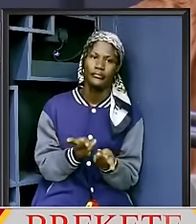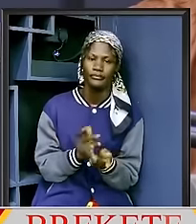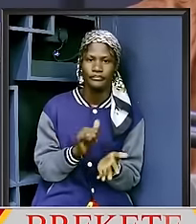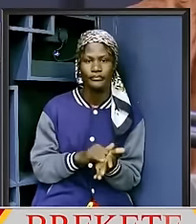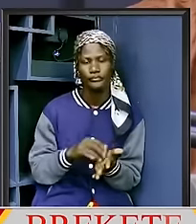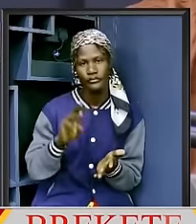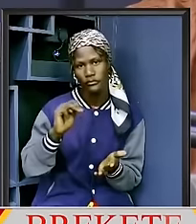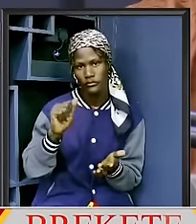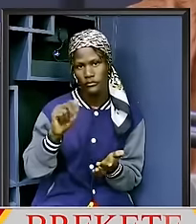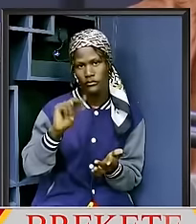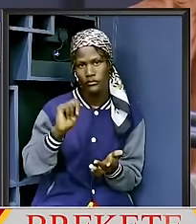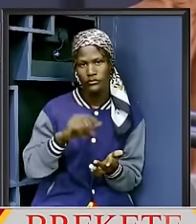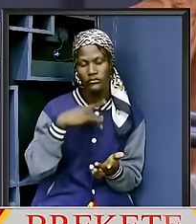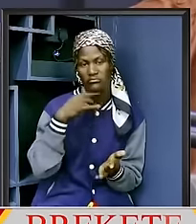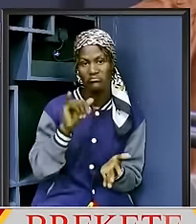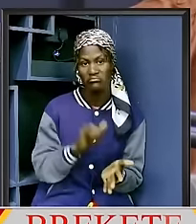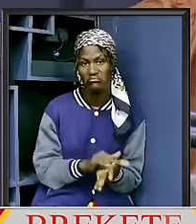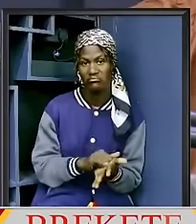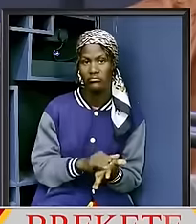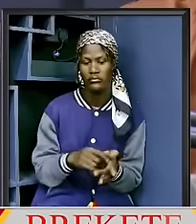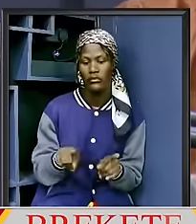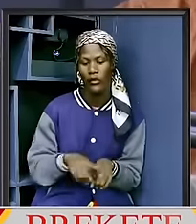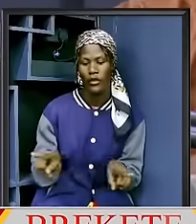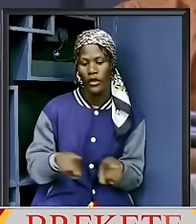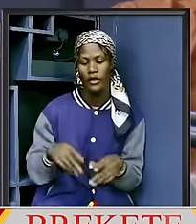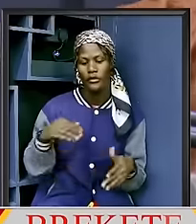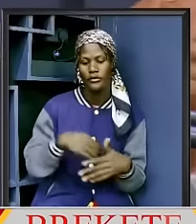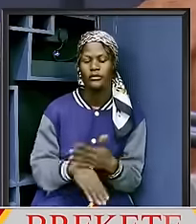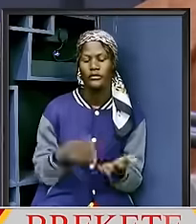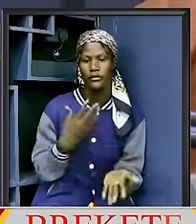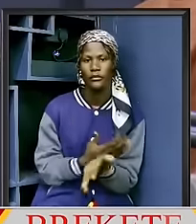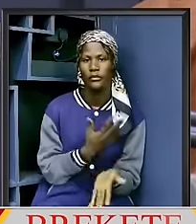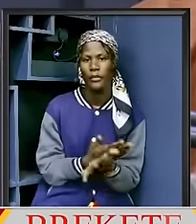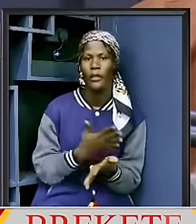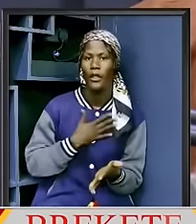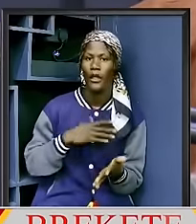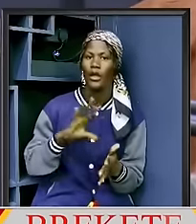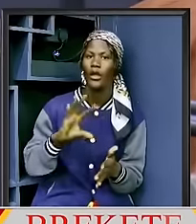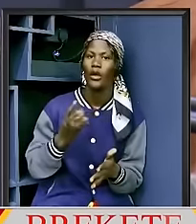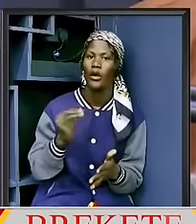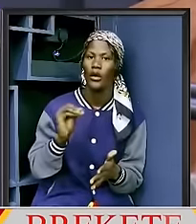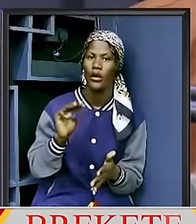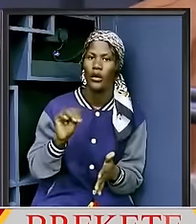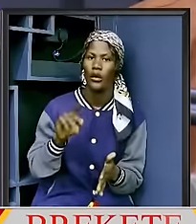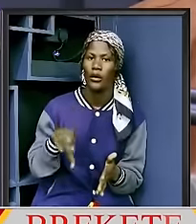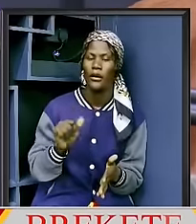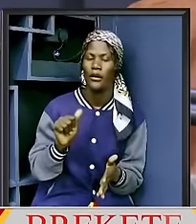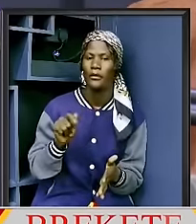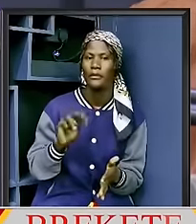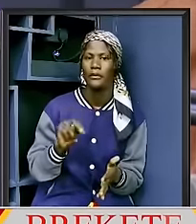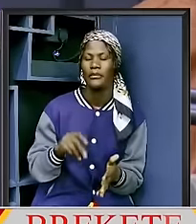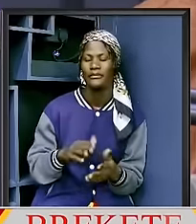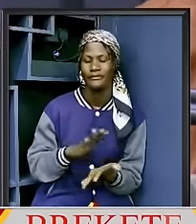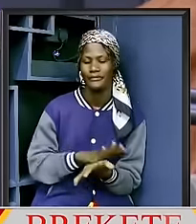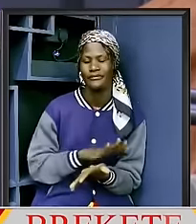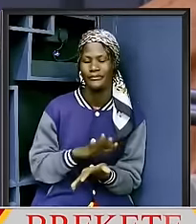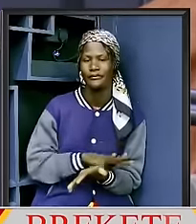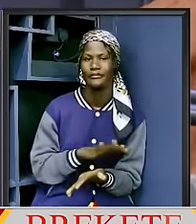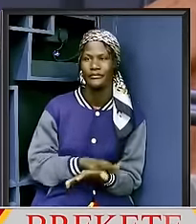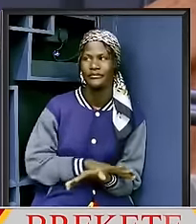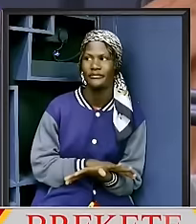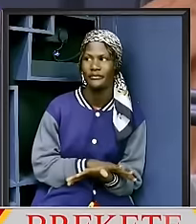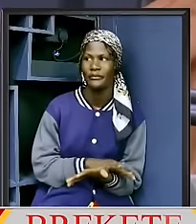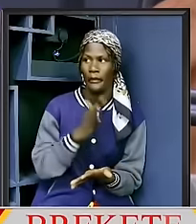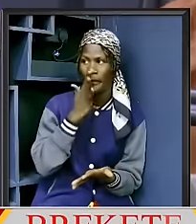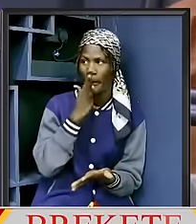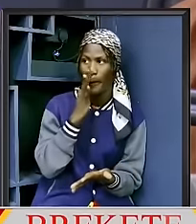that there's difference in the money. That now my company have printed, because we went to Access Bank, they printed